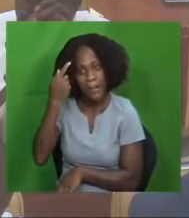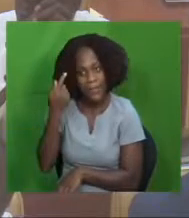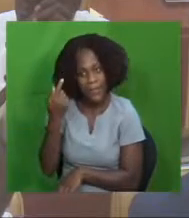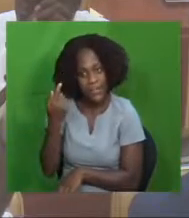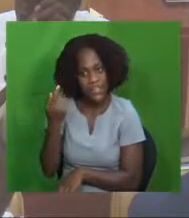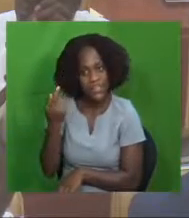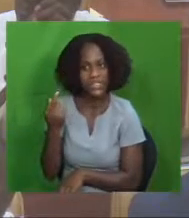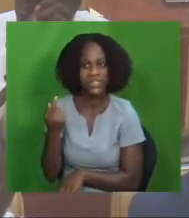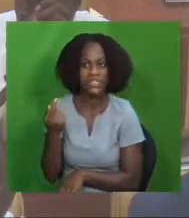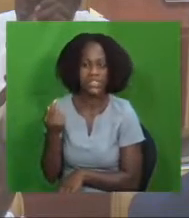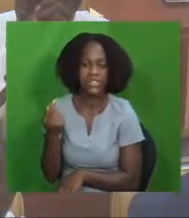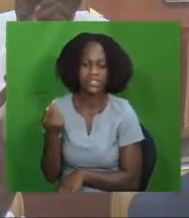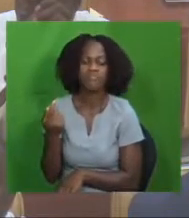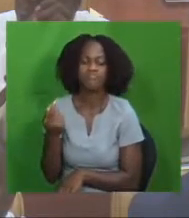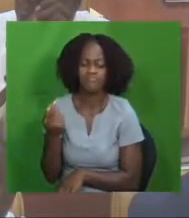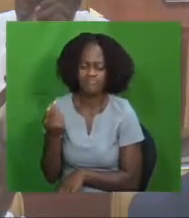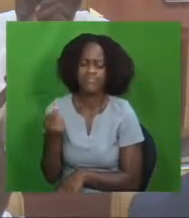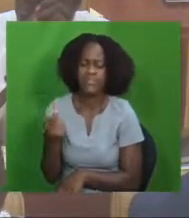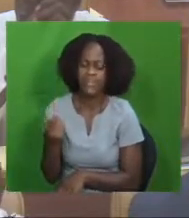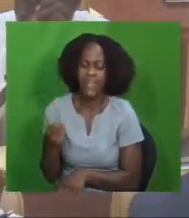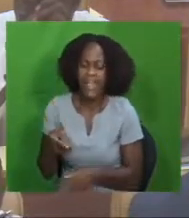and take more borrowing money.